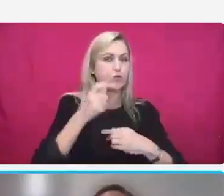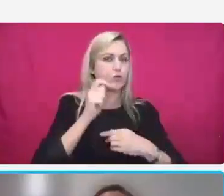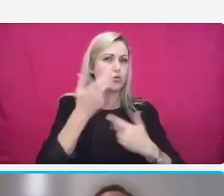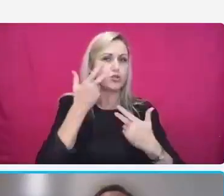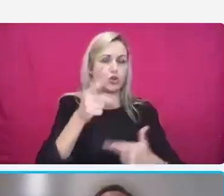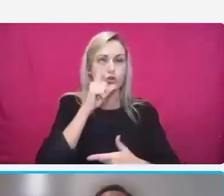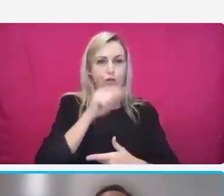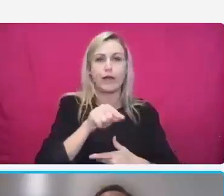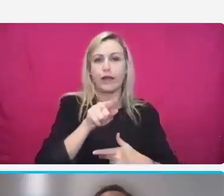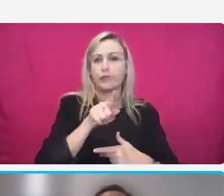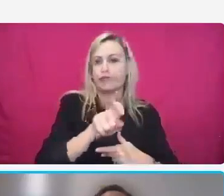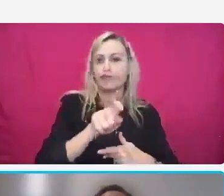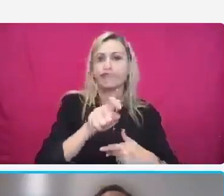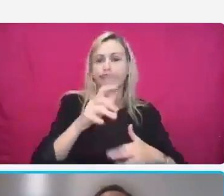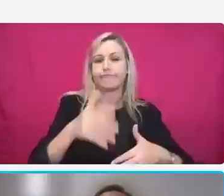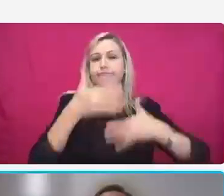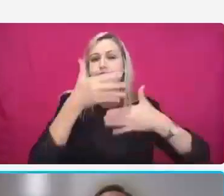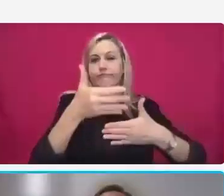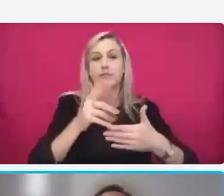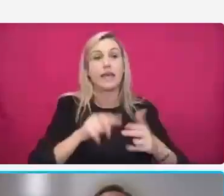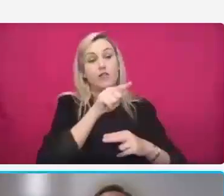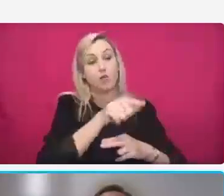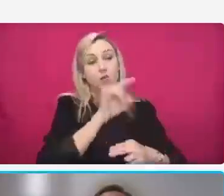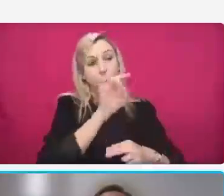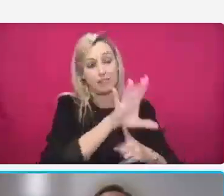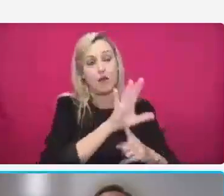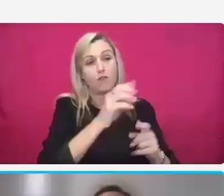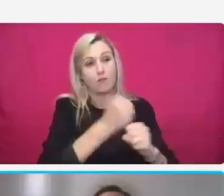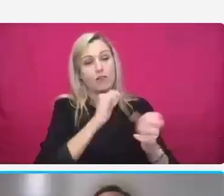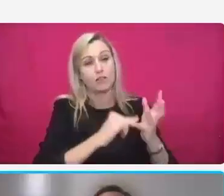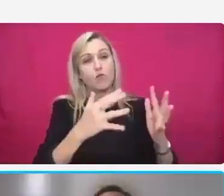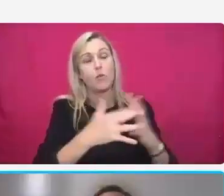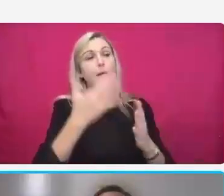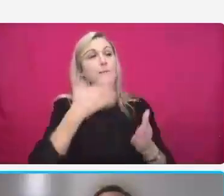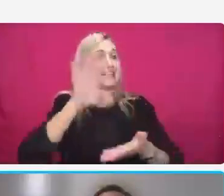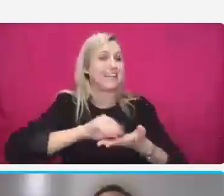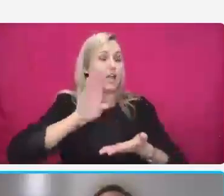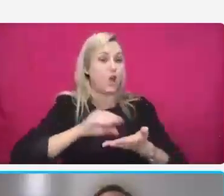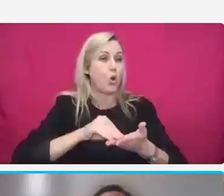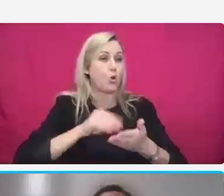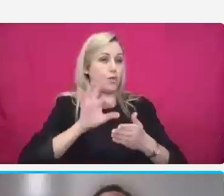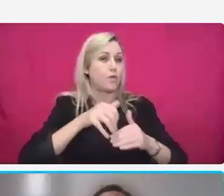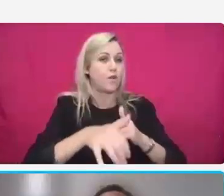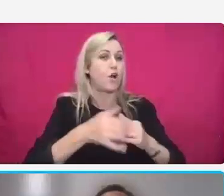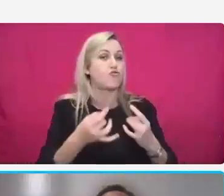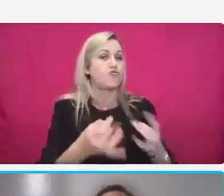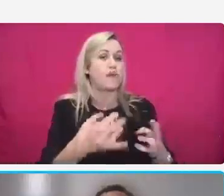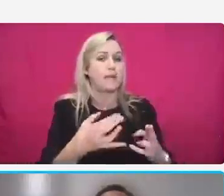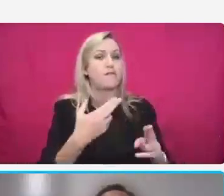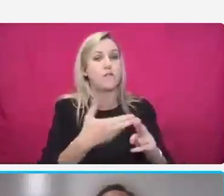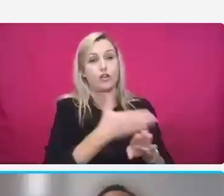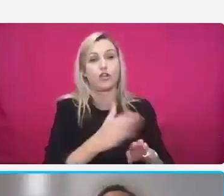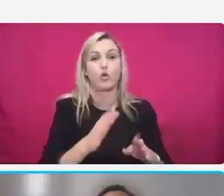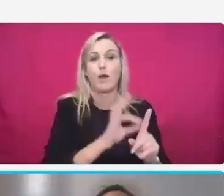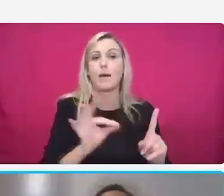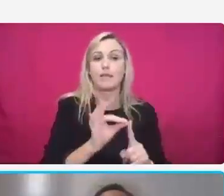shortly. If you are a software developer, please download the sample files and prepare for the appropriate updates. Our